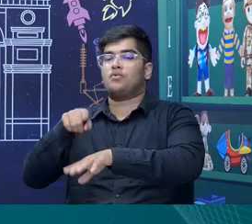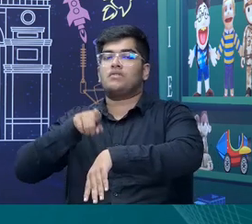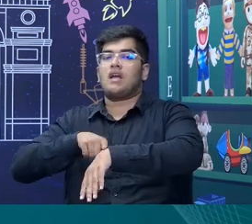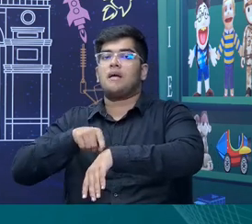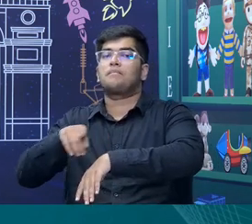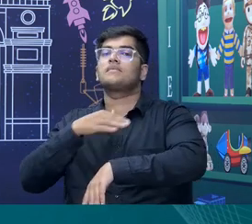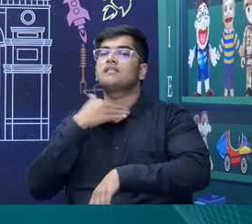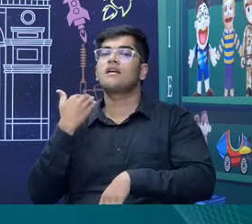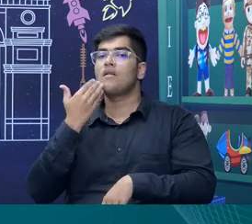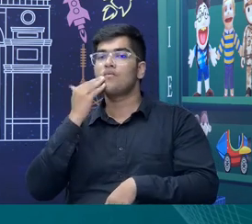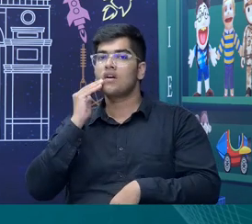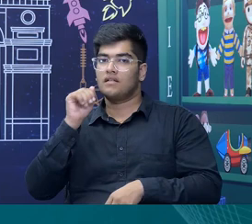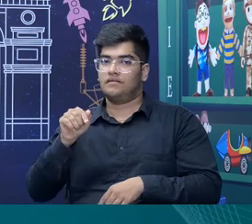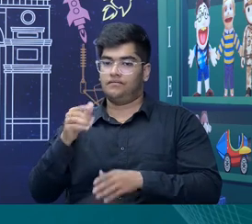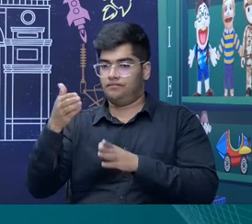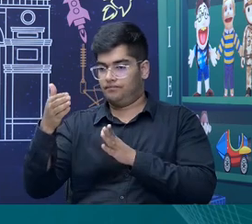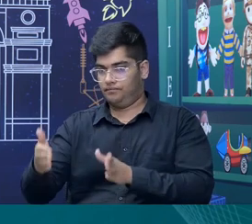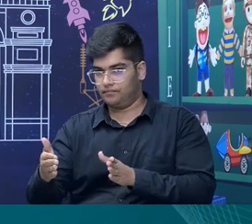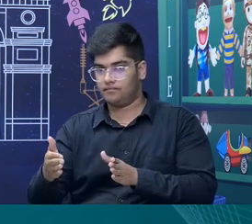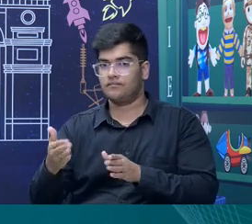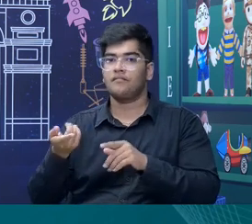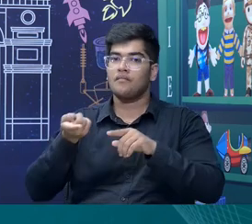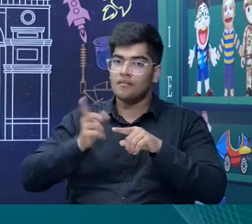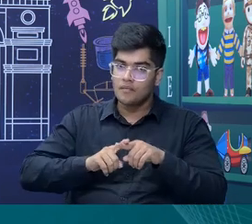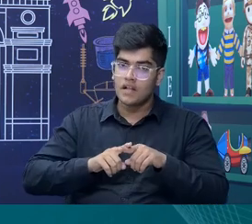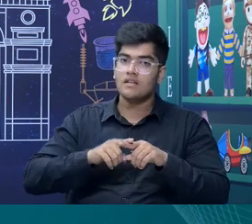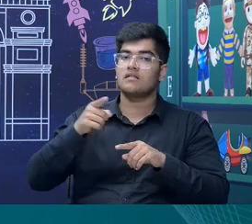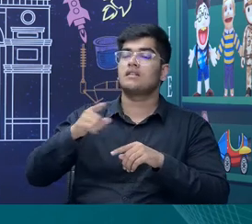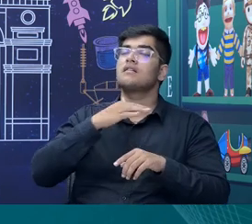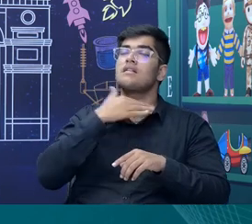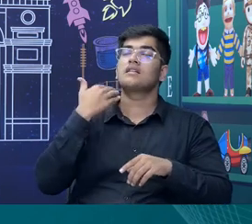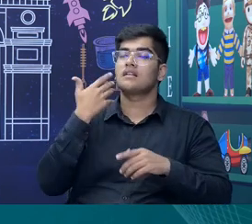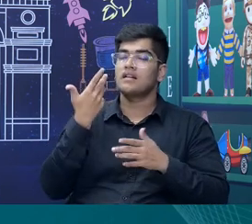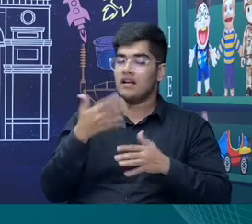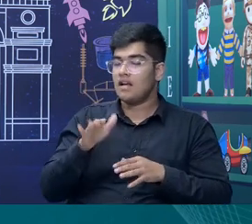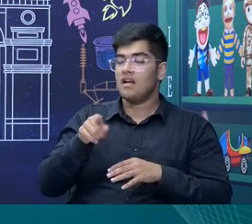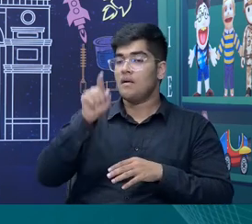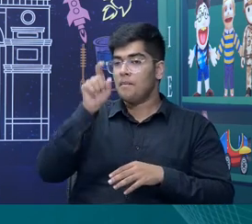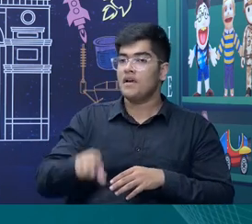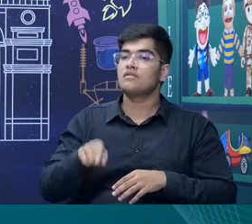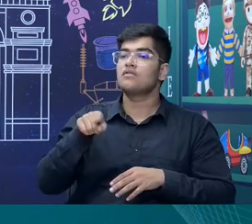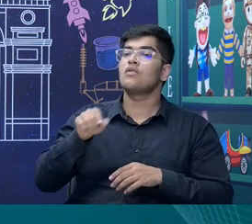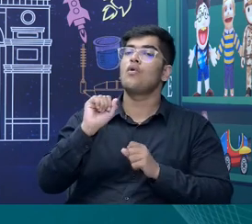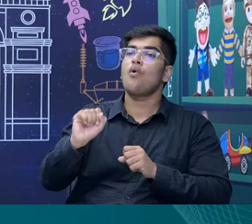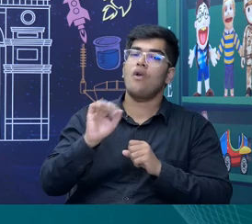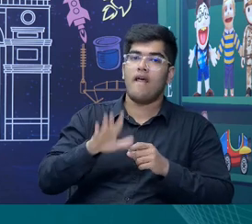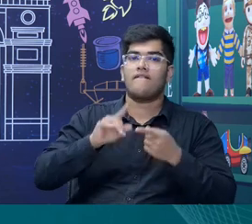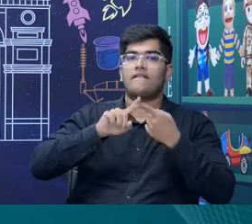death another is payment to deceased partner deceased partners executors